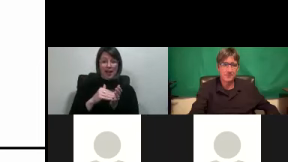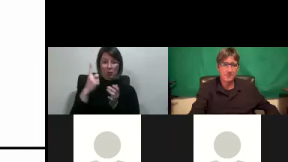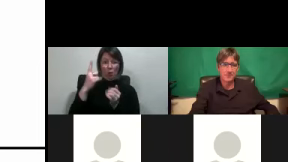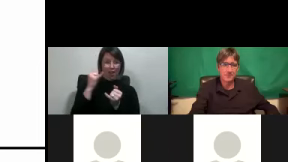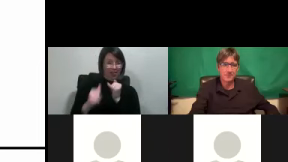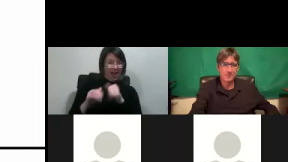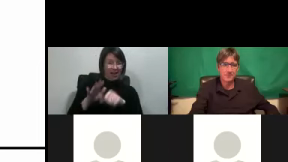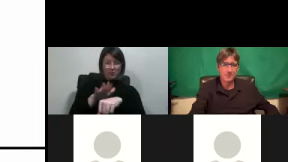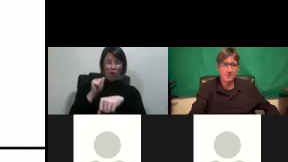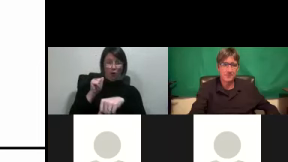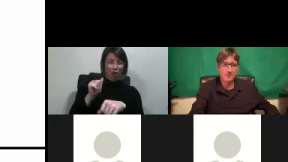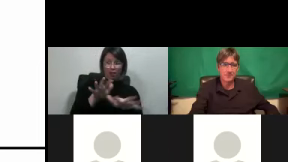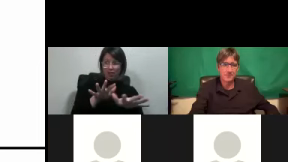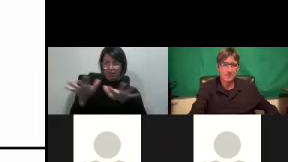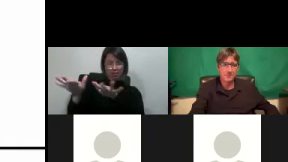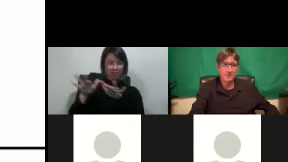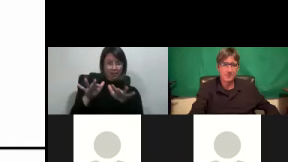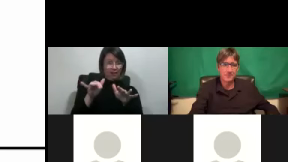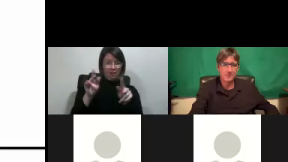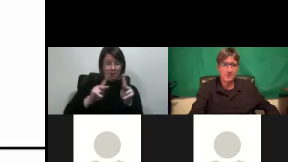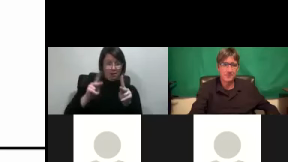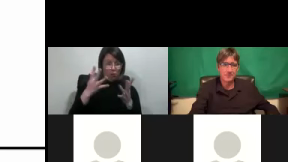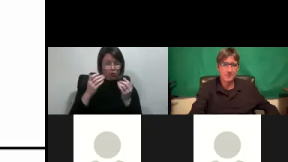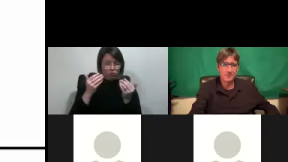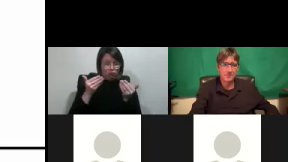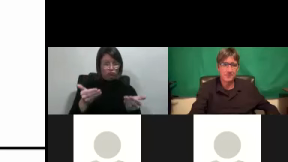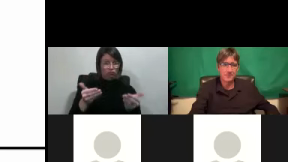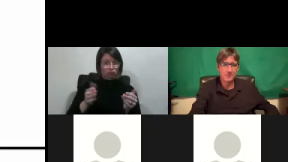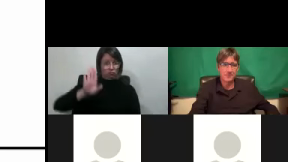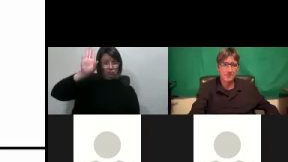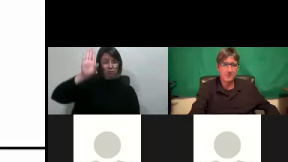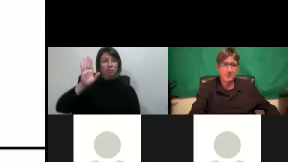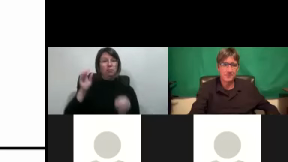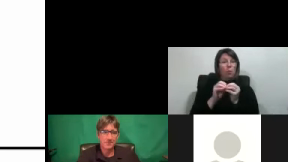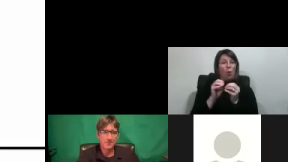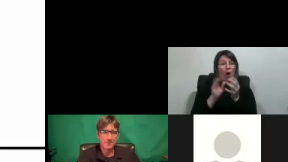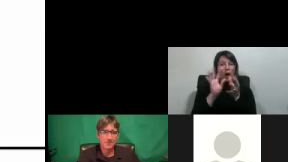call for folks to see if they want to raise their hands or have any other comments or